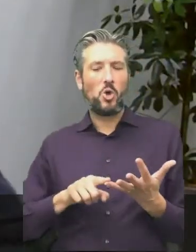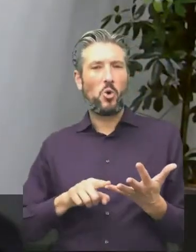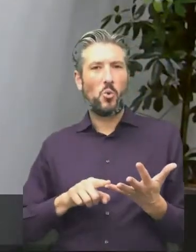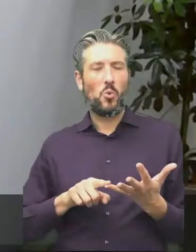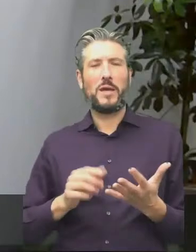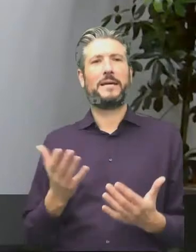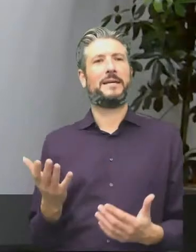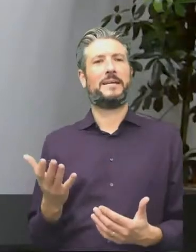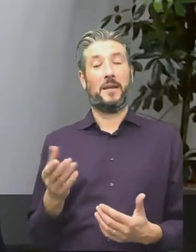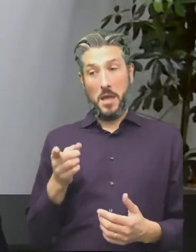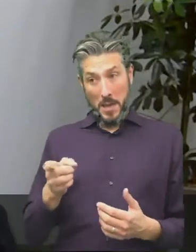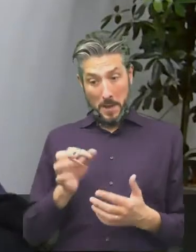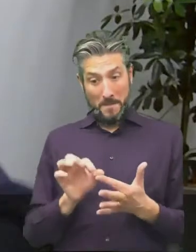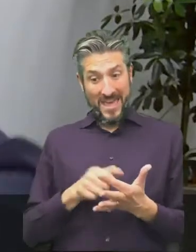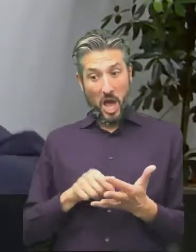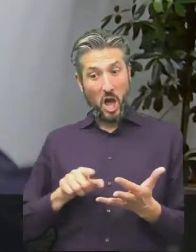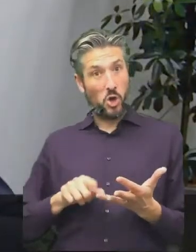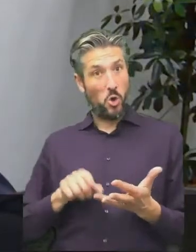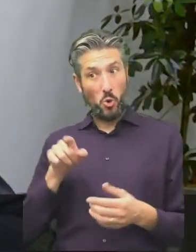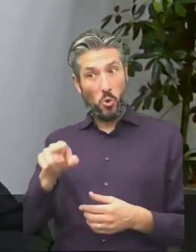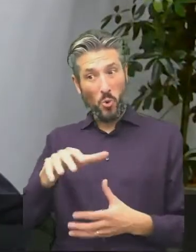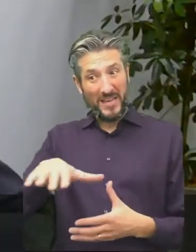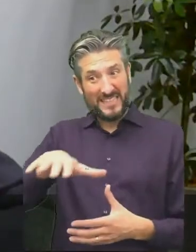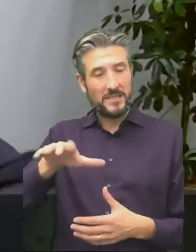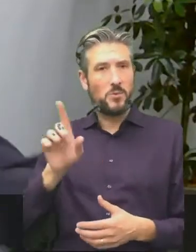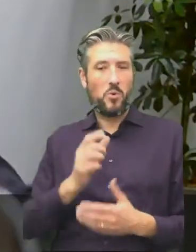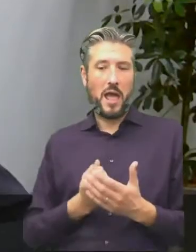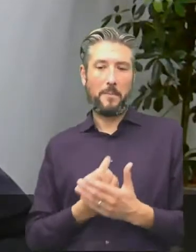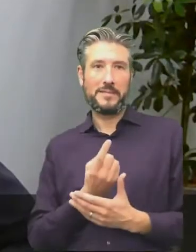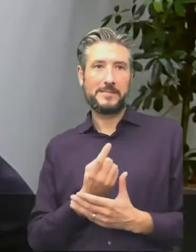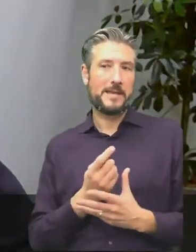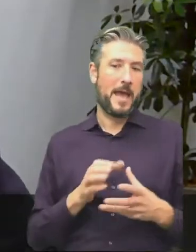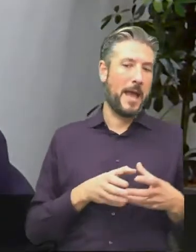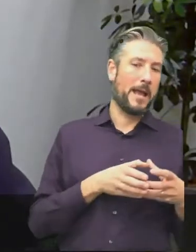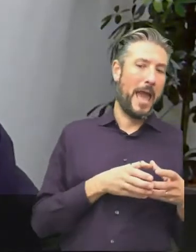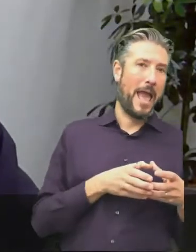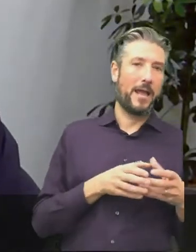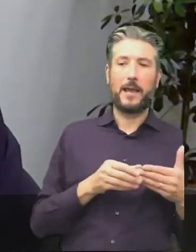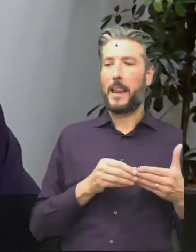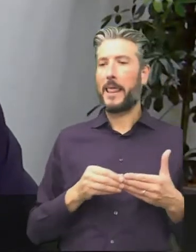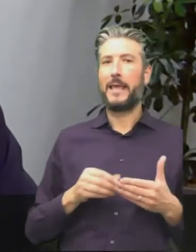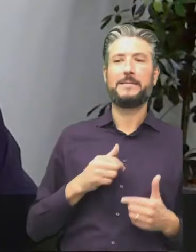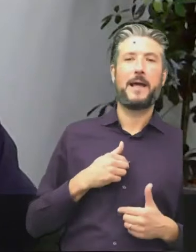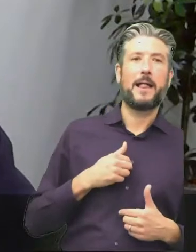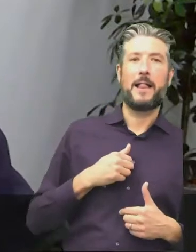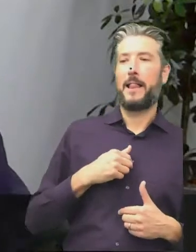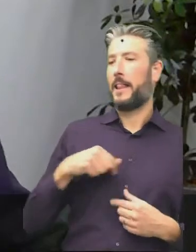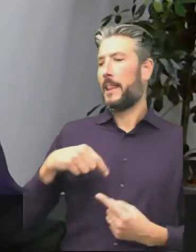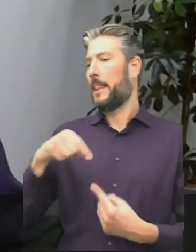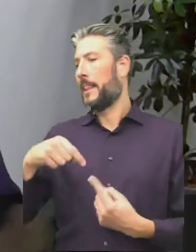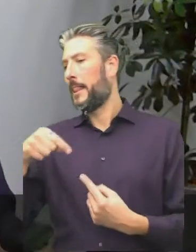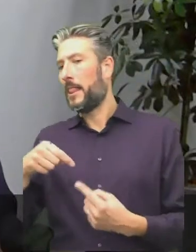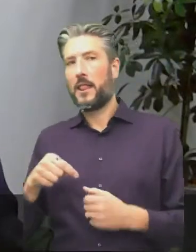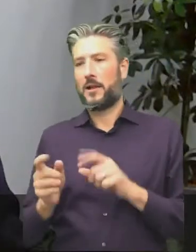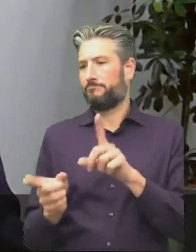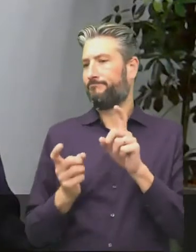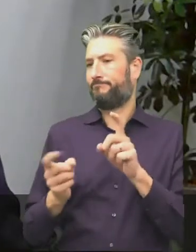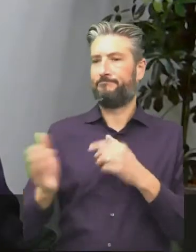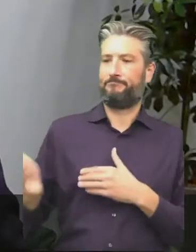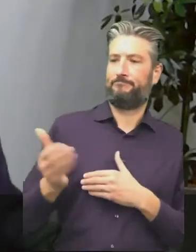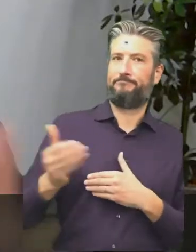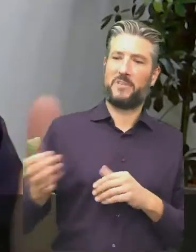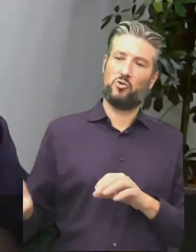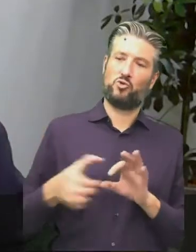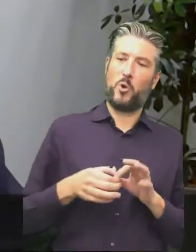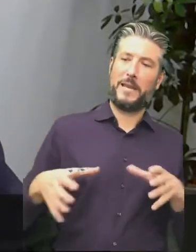places where gang leaders hang around outside to recruit them to join criminal gangs. Look, no young person